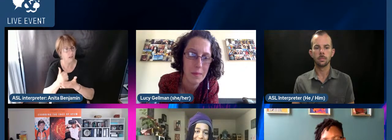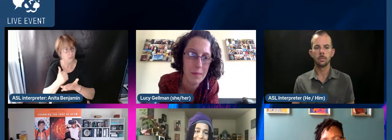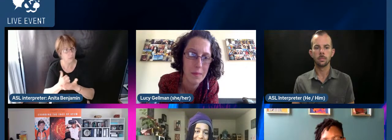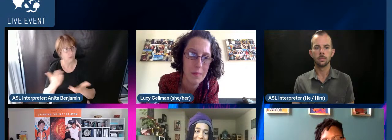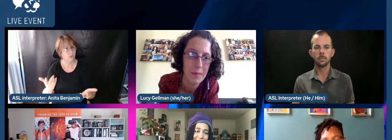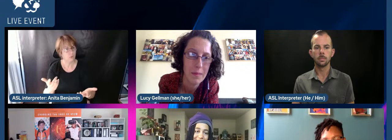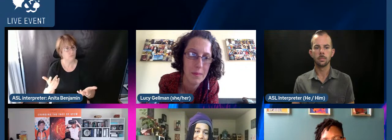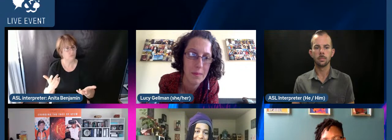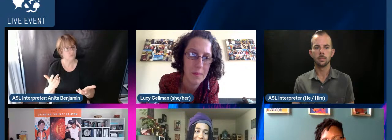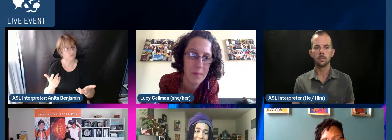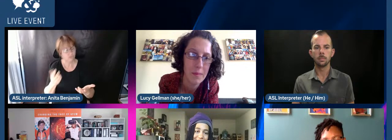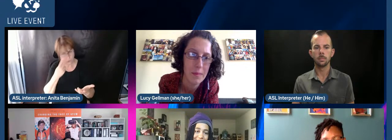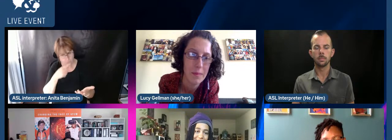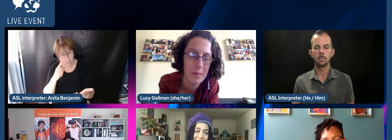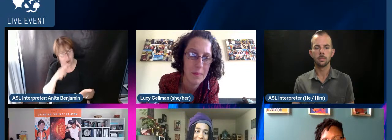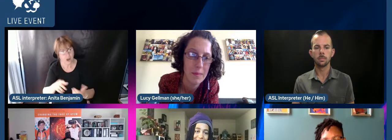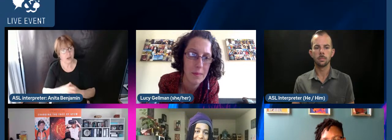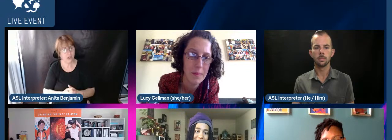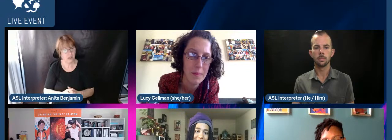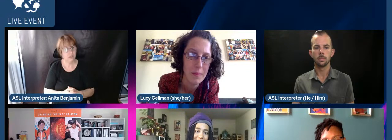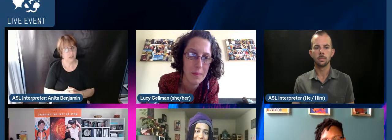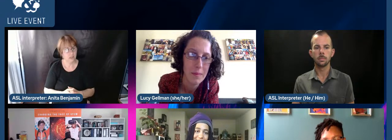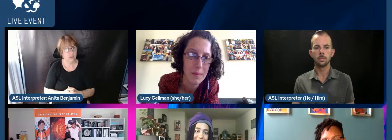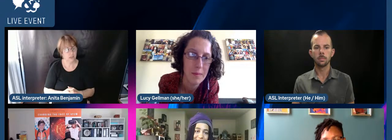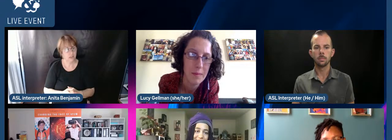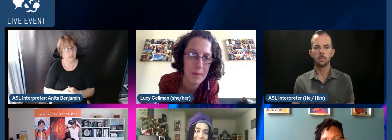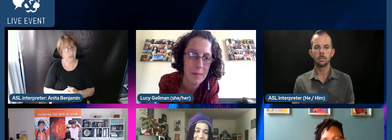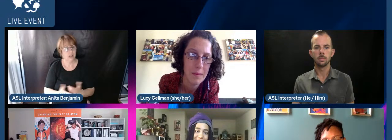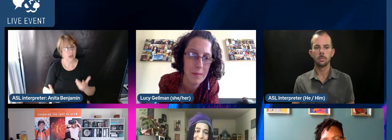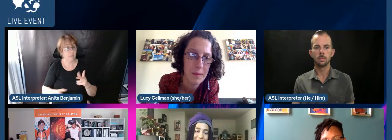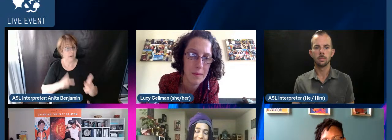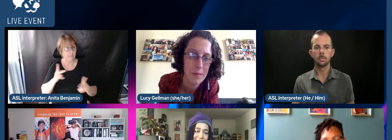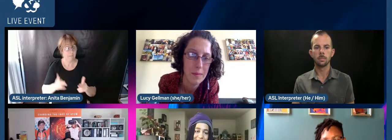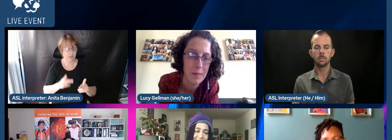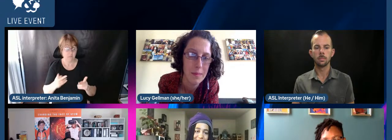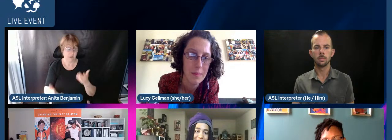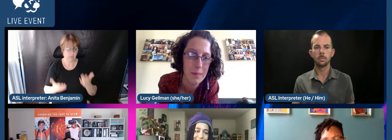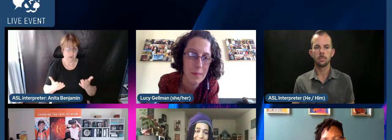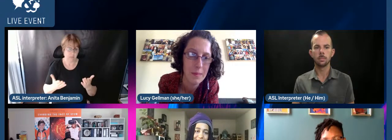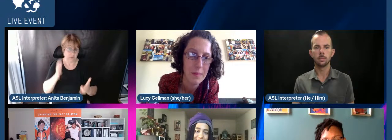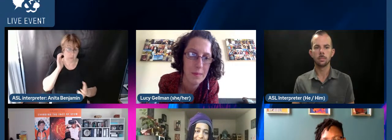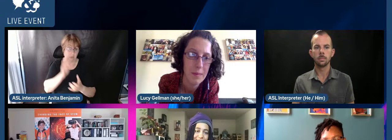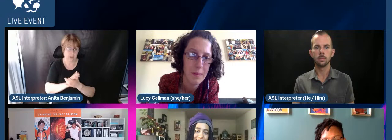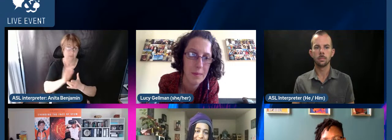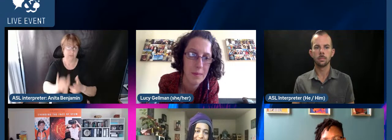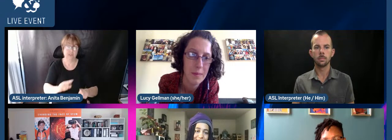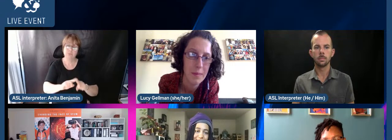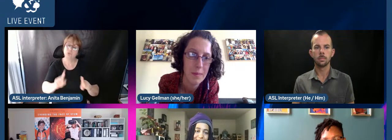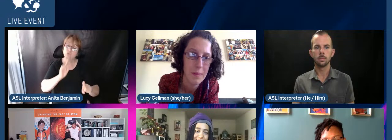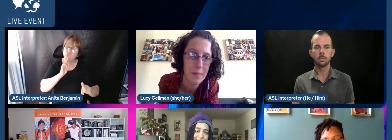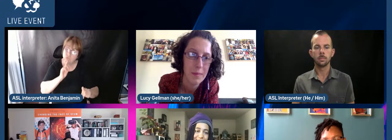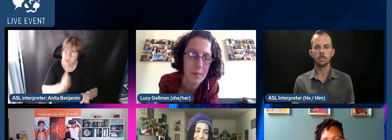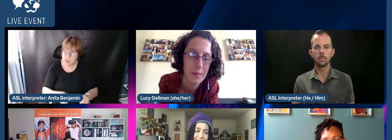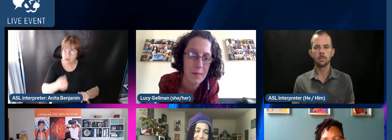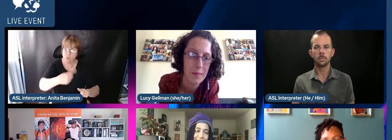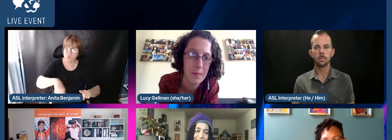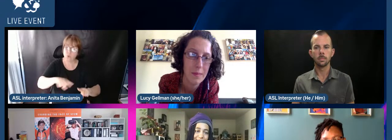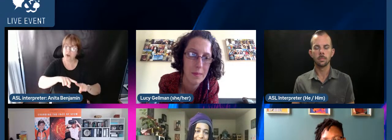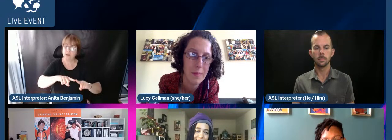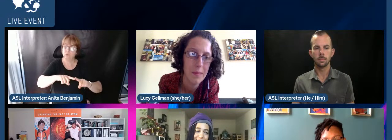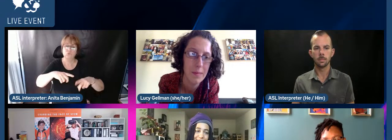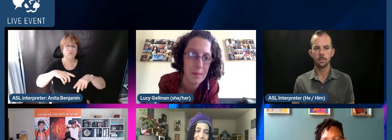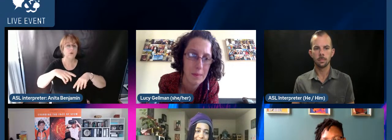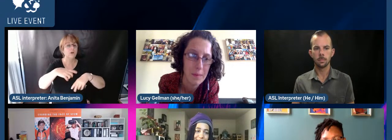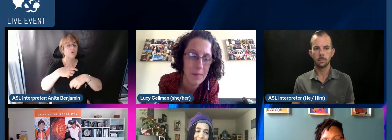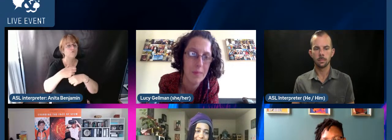me try to help you here. But I really think, and people don't want to believe this, what we have to do is create a tsunami